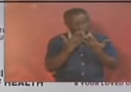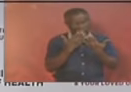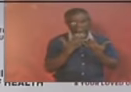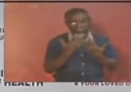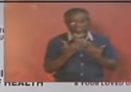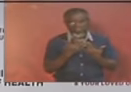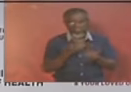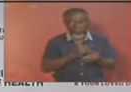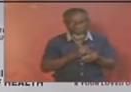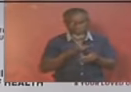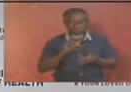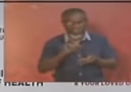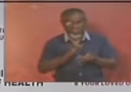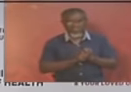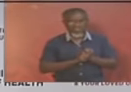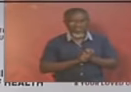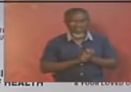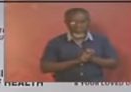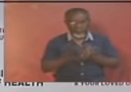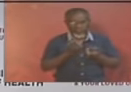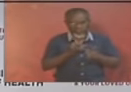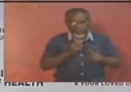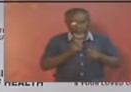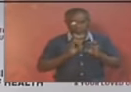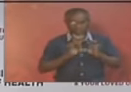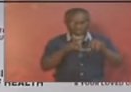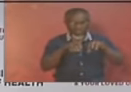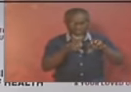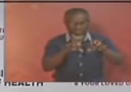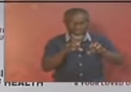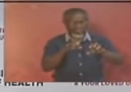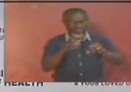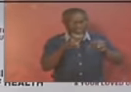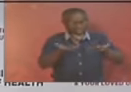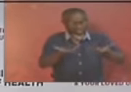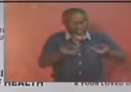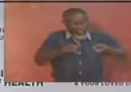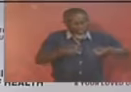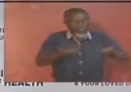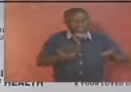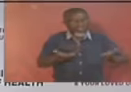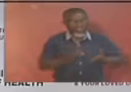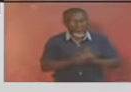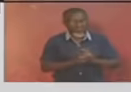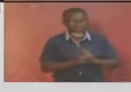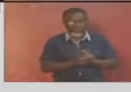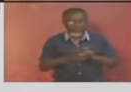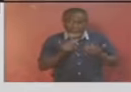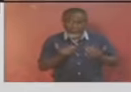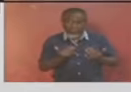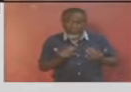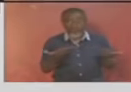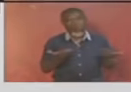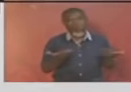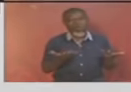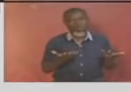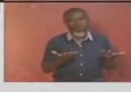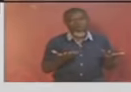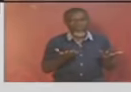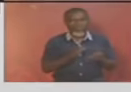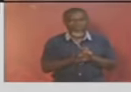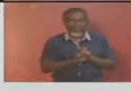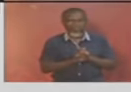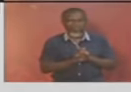COVID-19, but from the Caribbean point of view. And as is customary, the next portion of today's media conference will